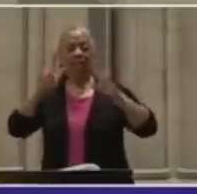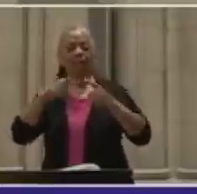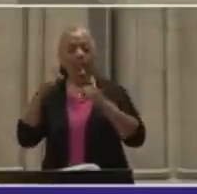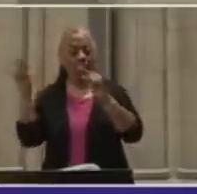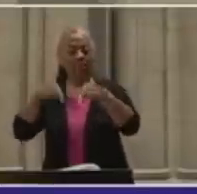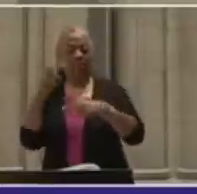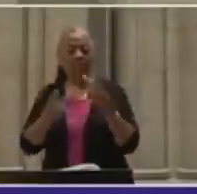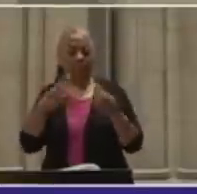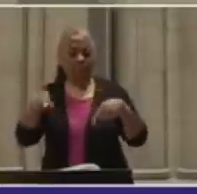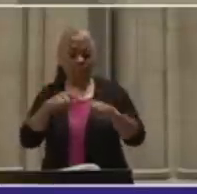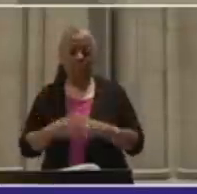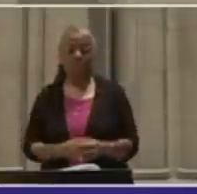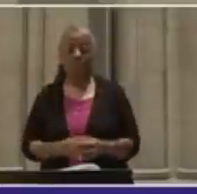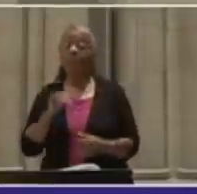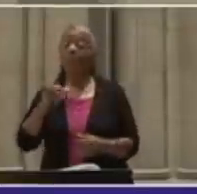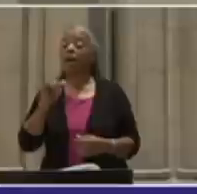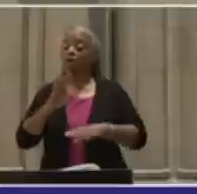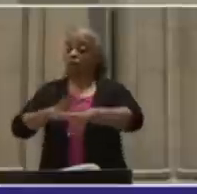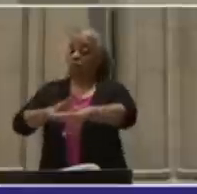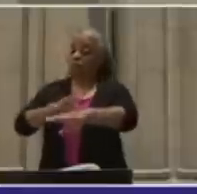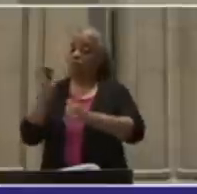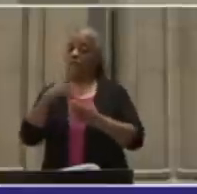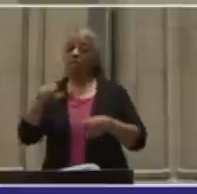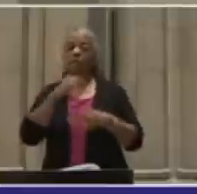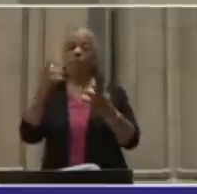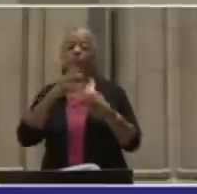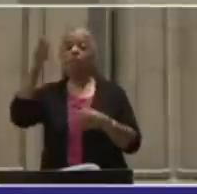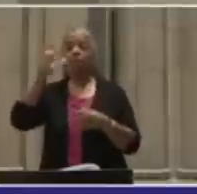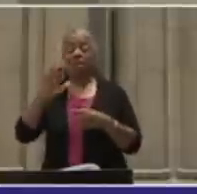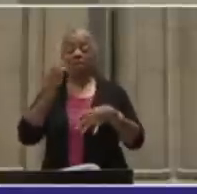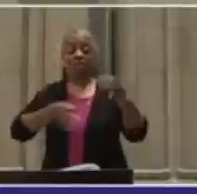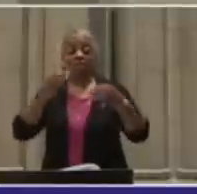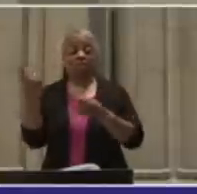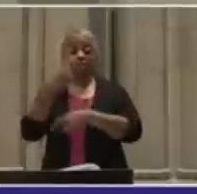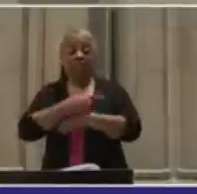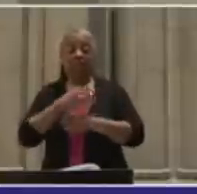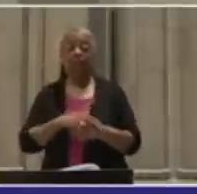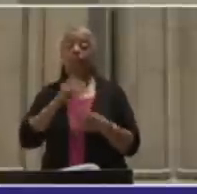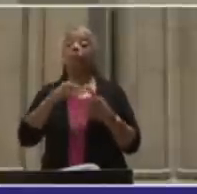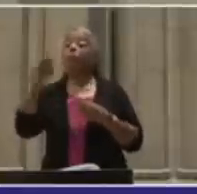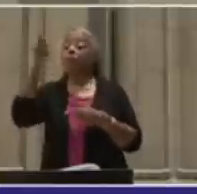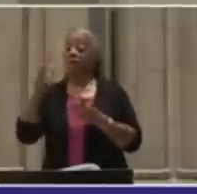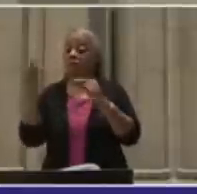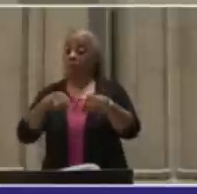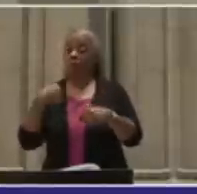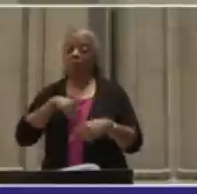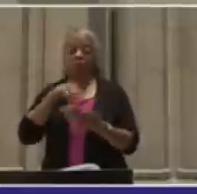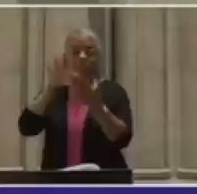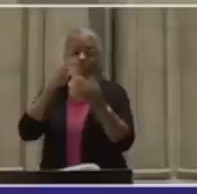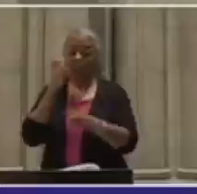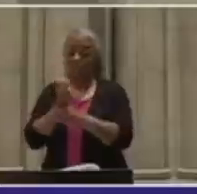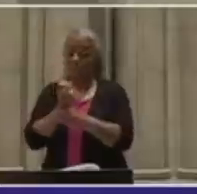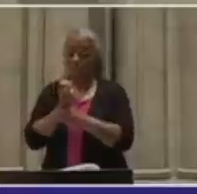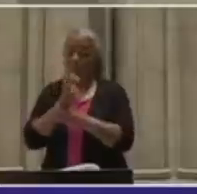visit. Now, woe unto all of you who want God's judgment day. At God's coming, we face hard reality,